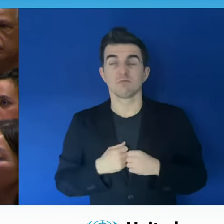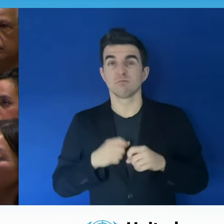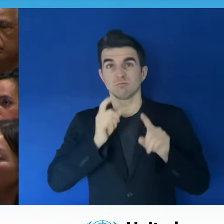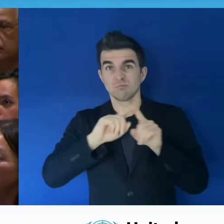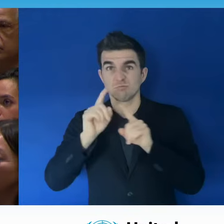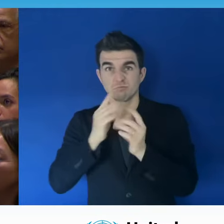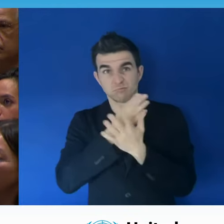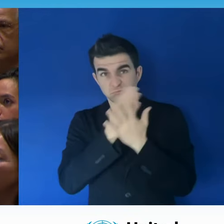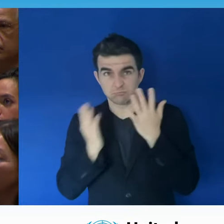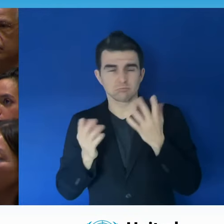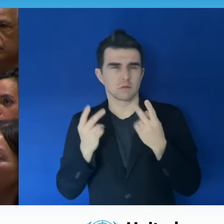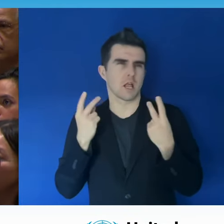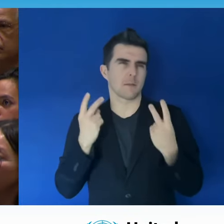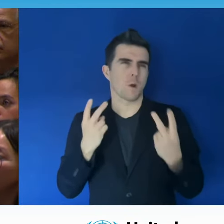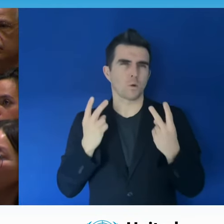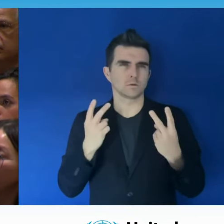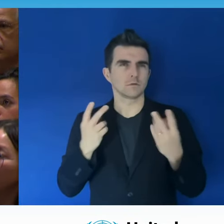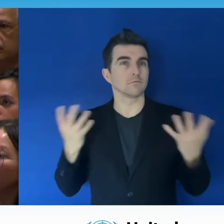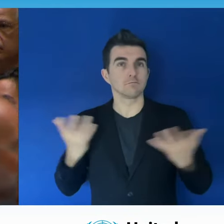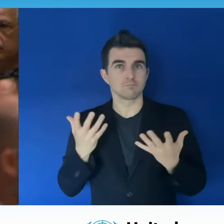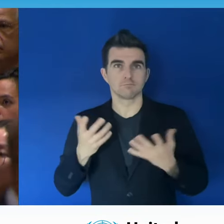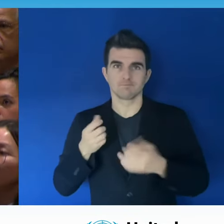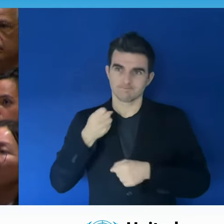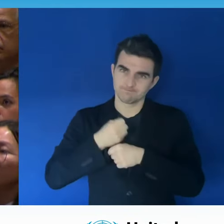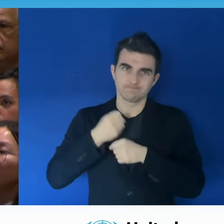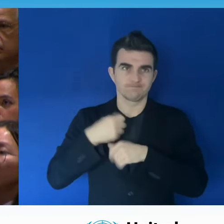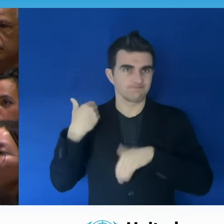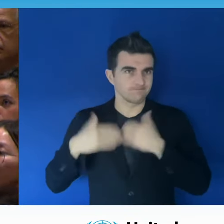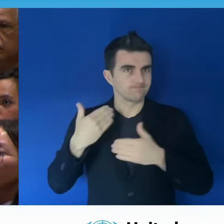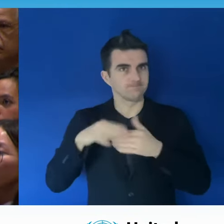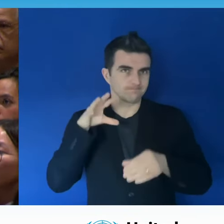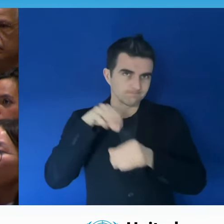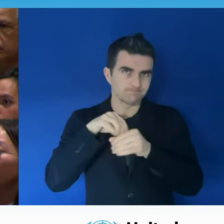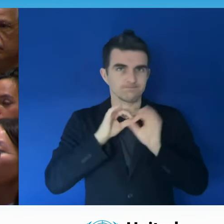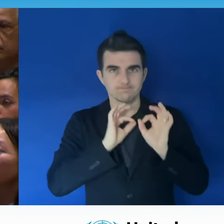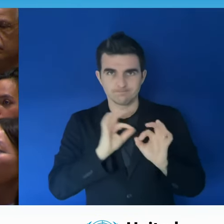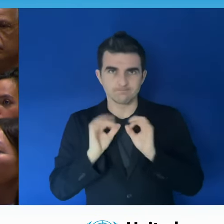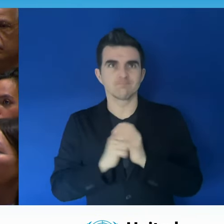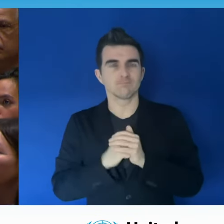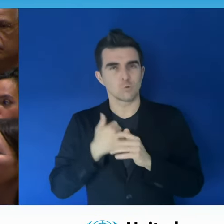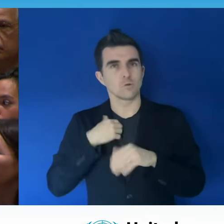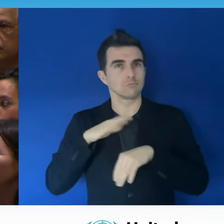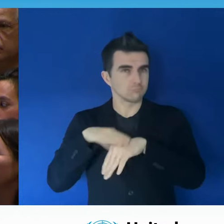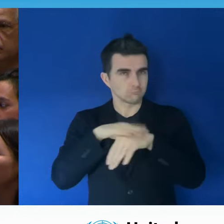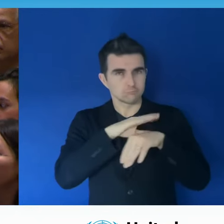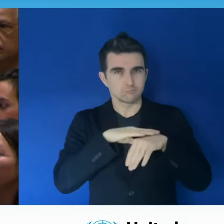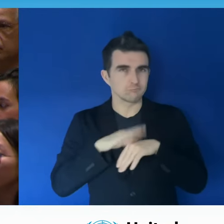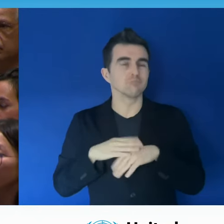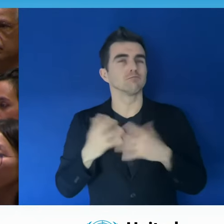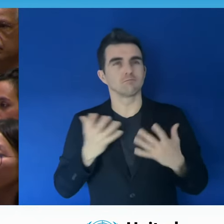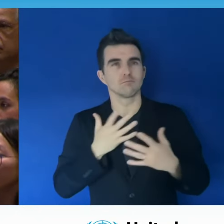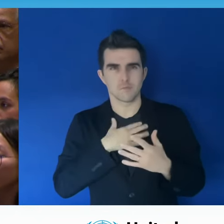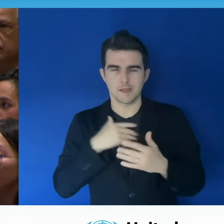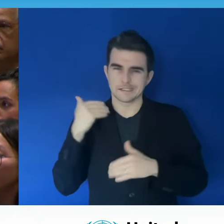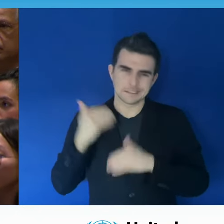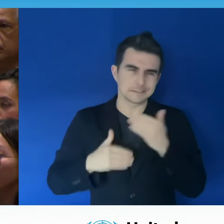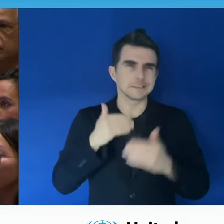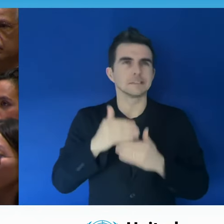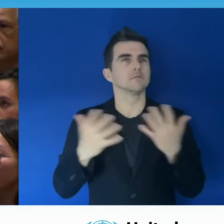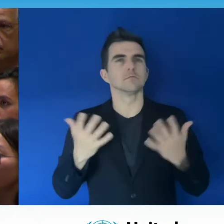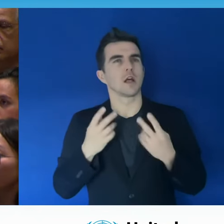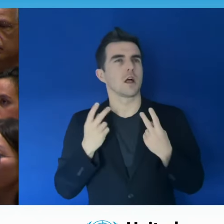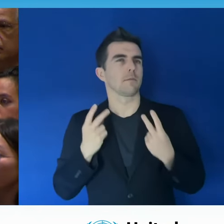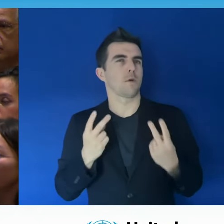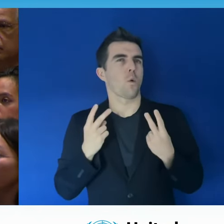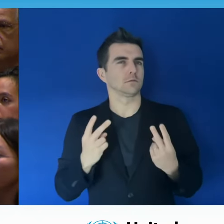for preserving the key values of our civilization, as well as creating an